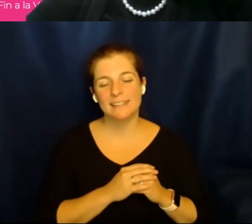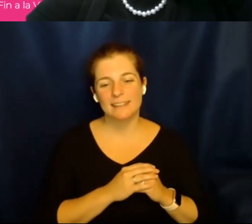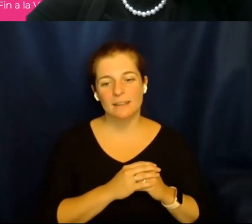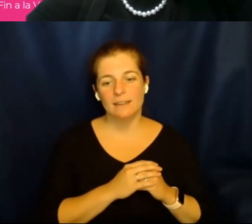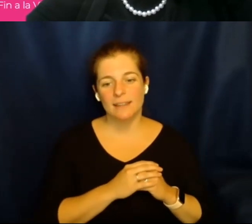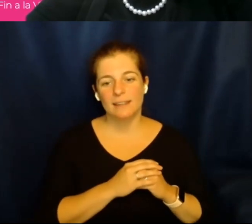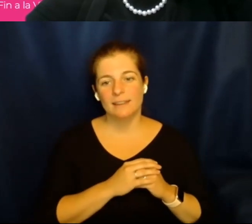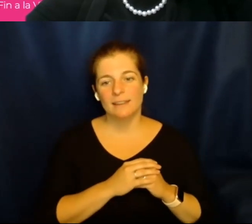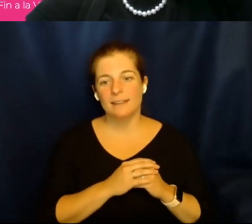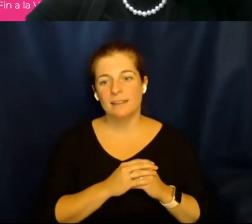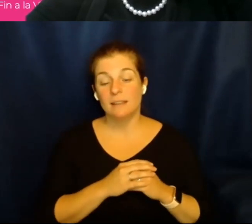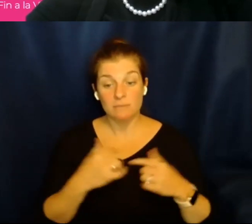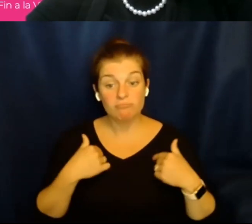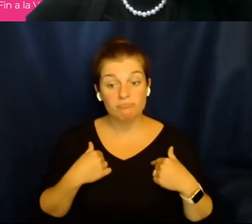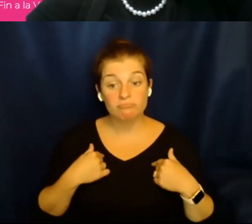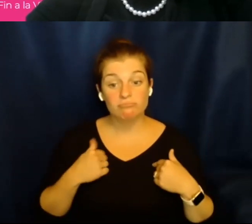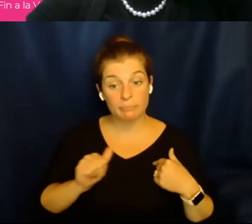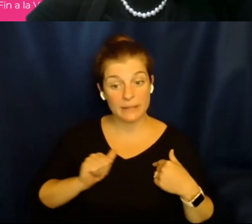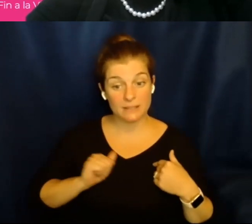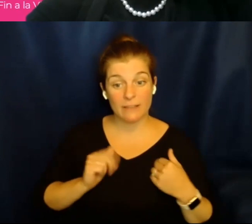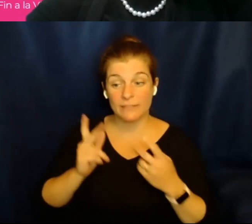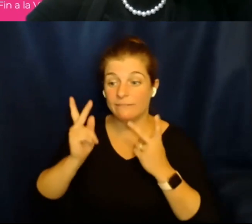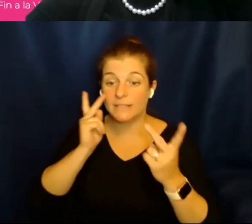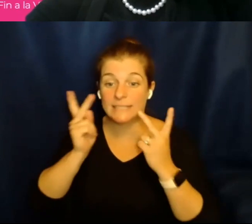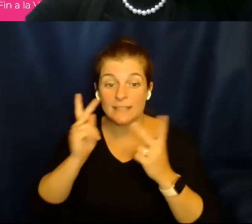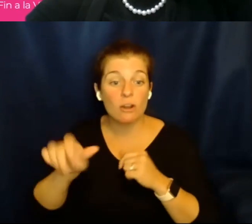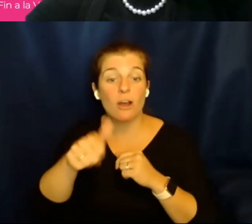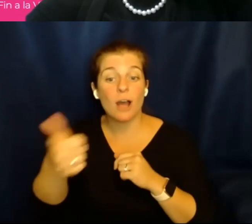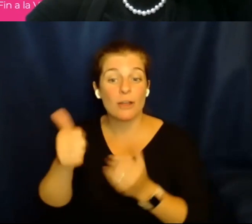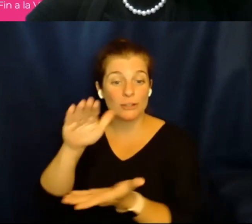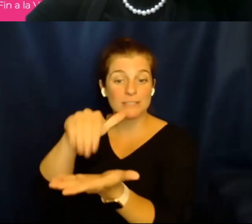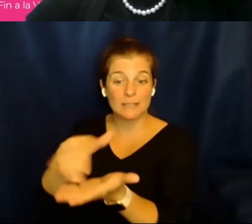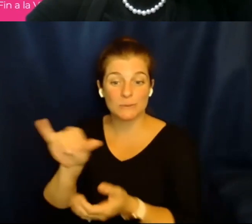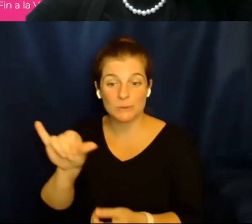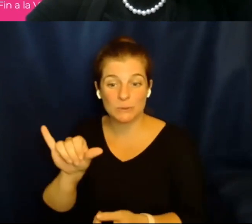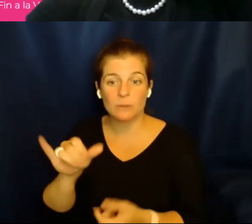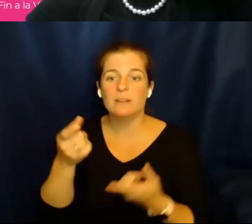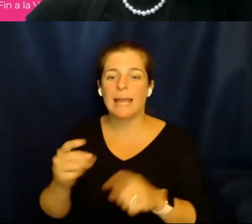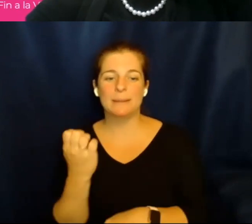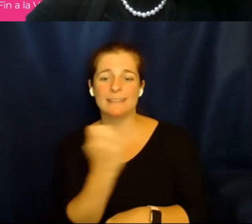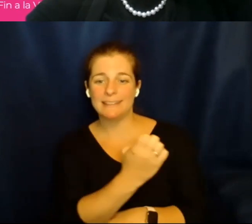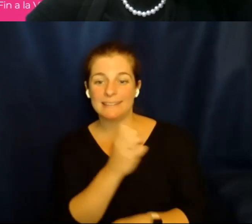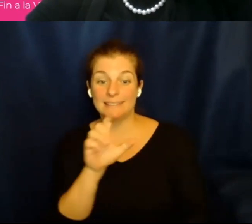visited other centers. I went there to East LA, for example.